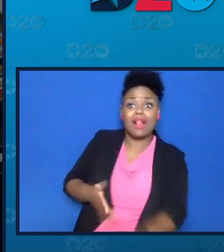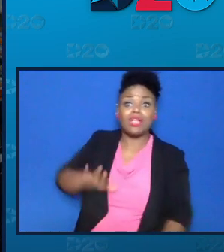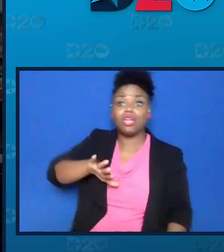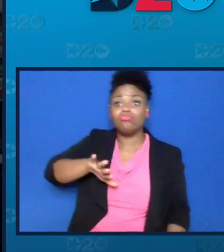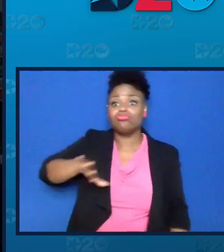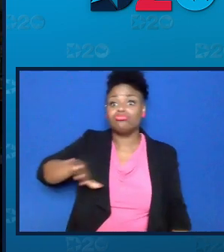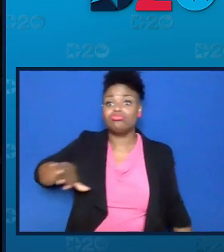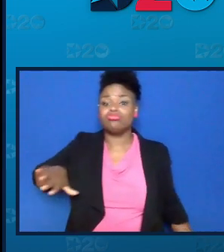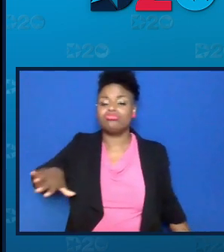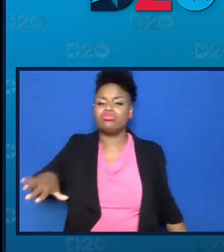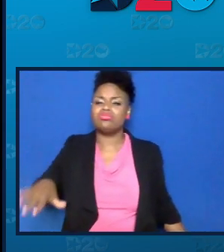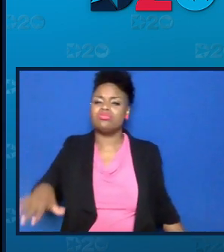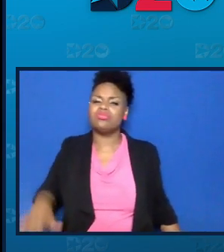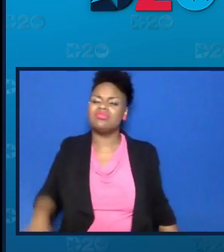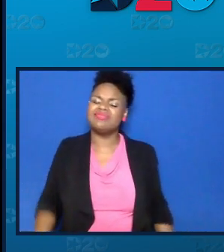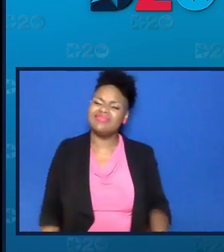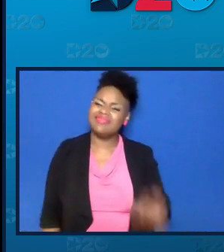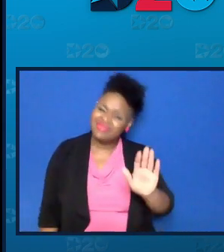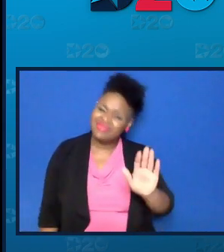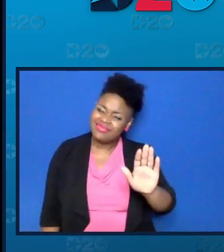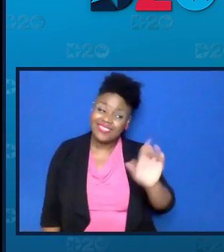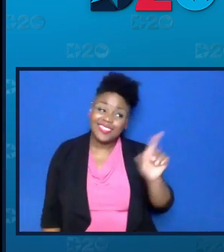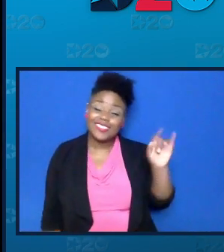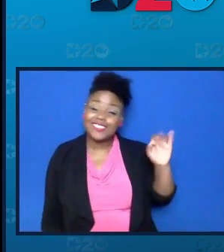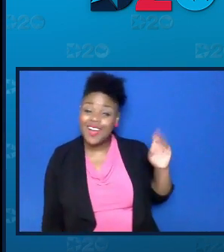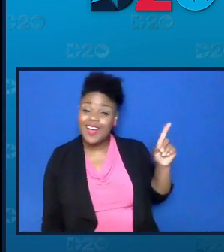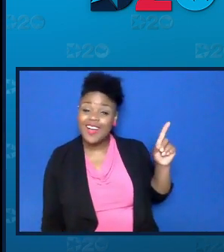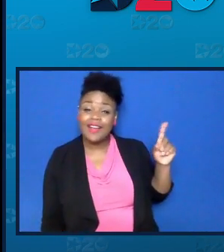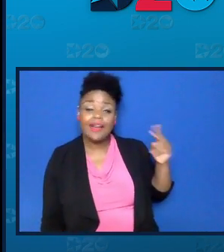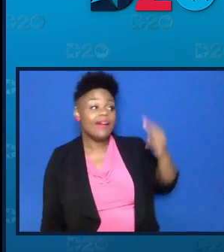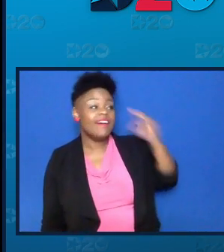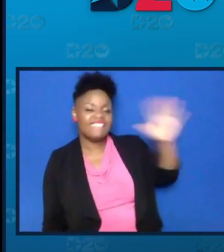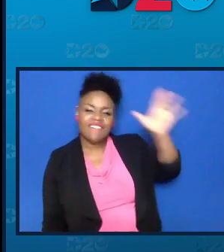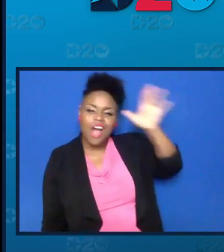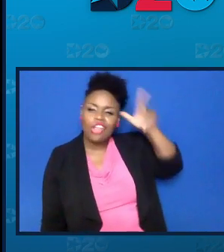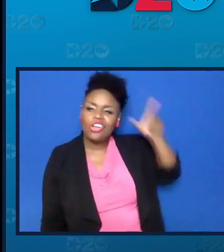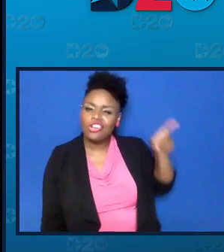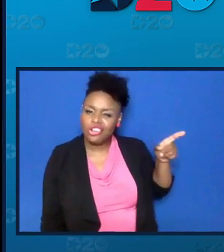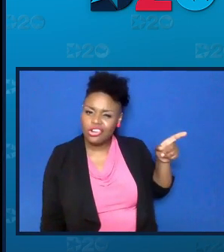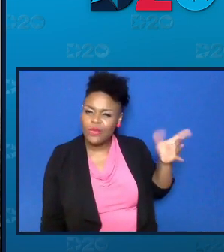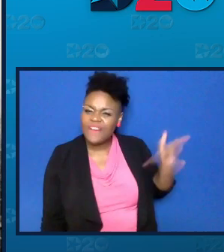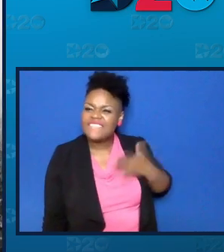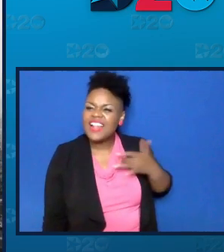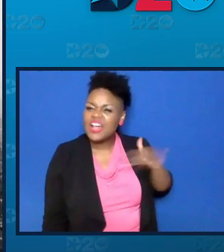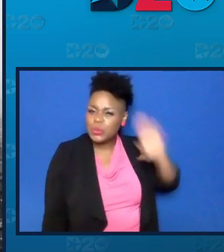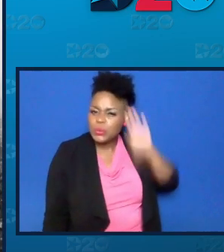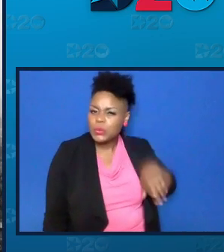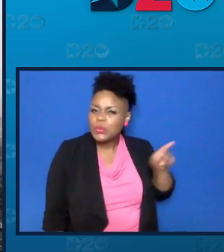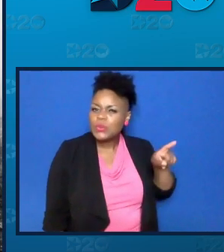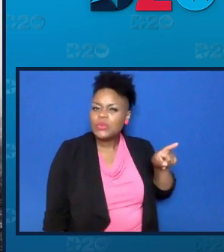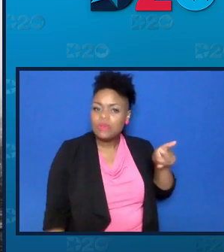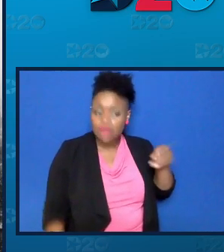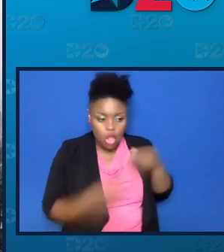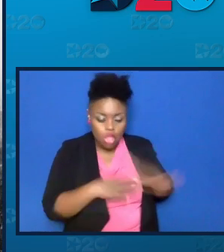But Joe remembered his father and what it meant to lose a job.